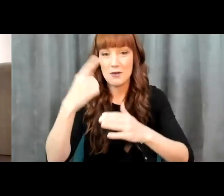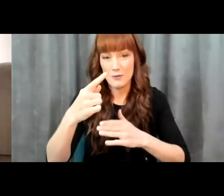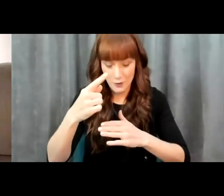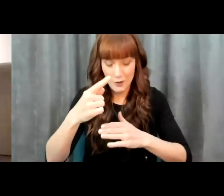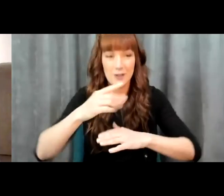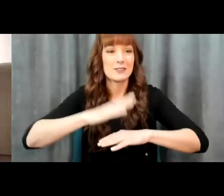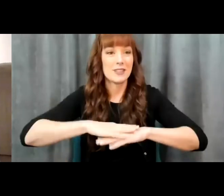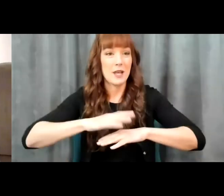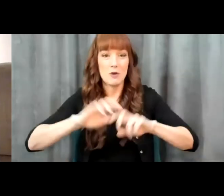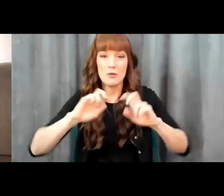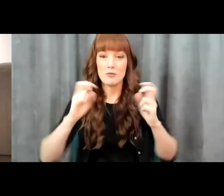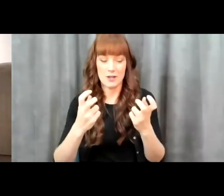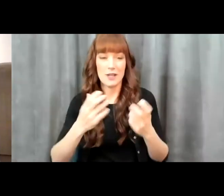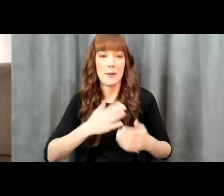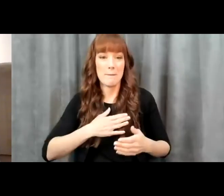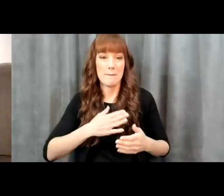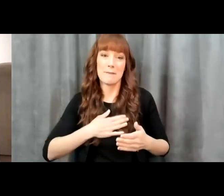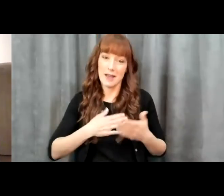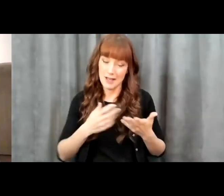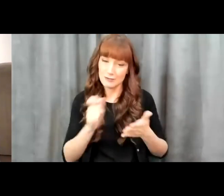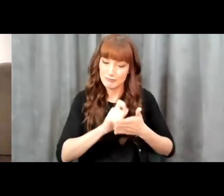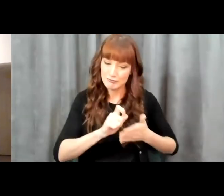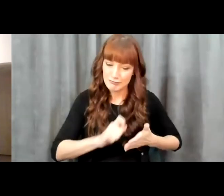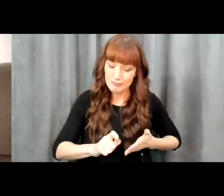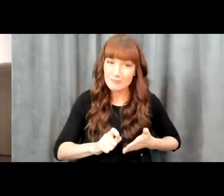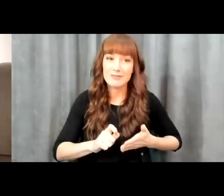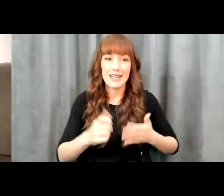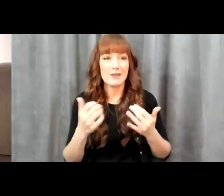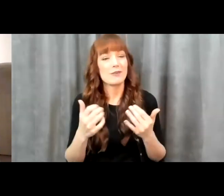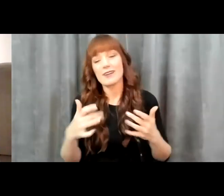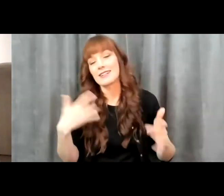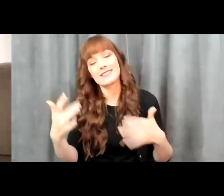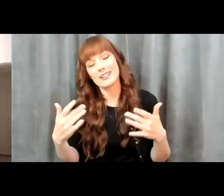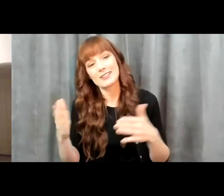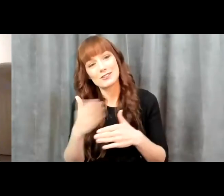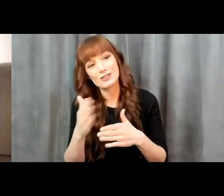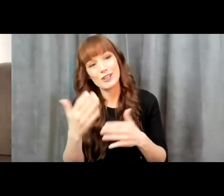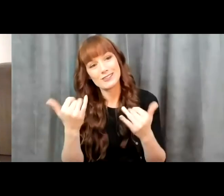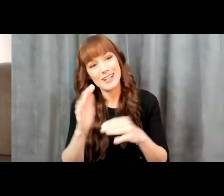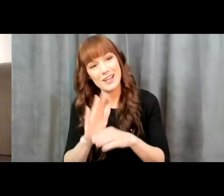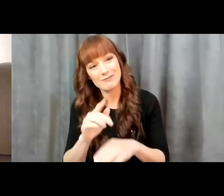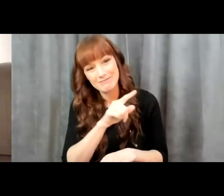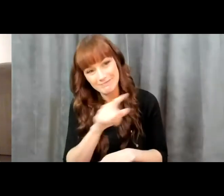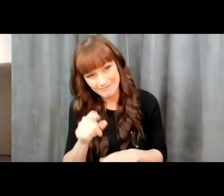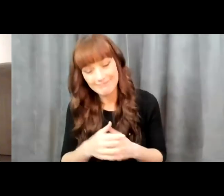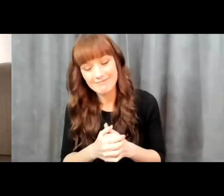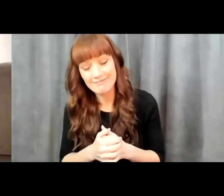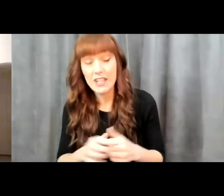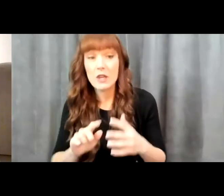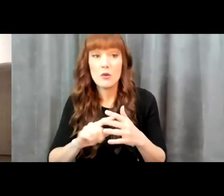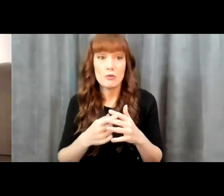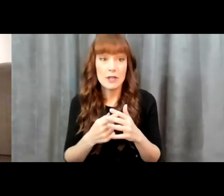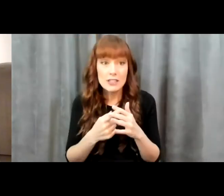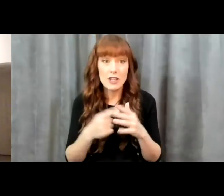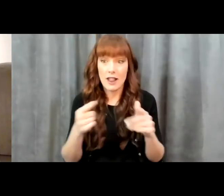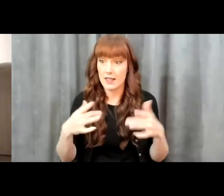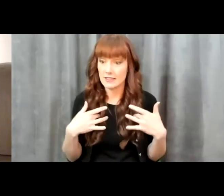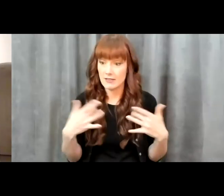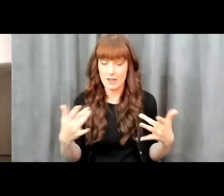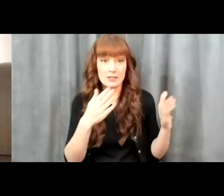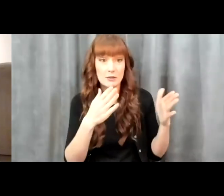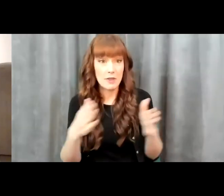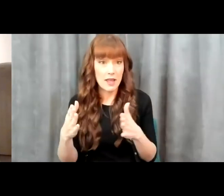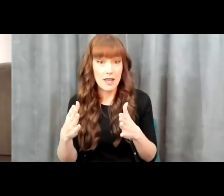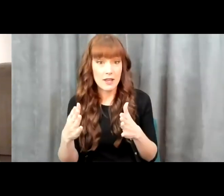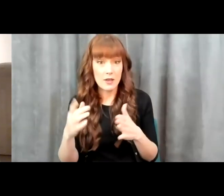competition, and we are thrilled to be able to share this script with you. So as you may know, originally this event was planned to be